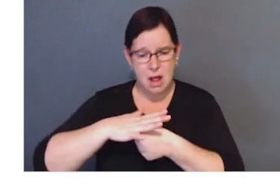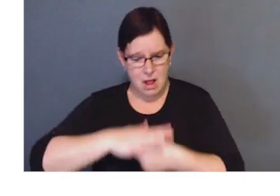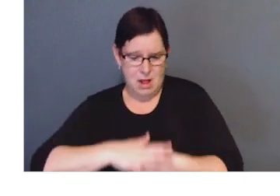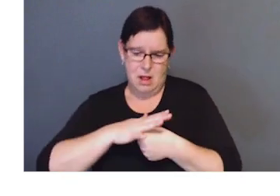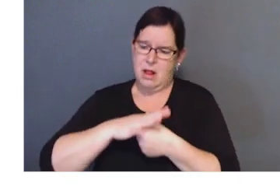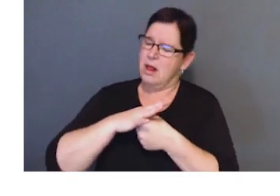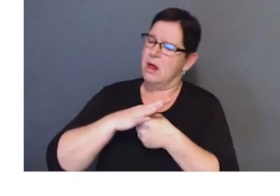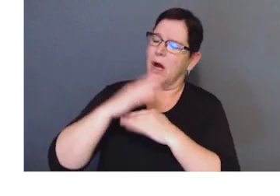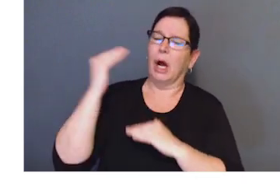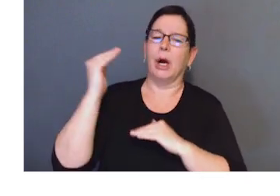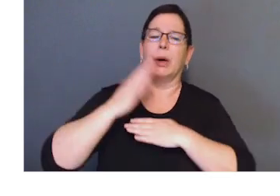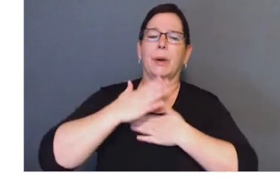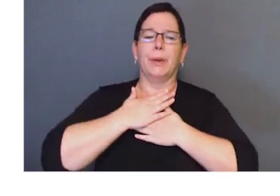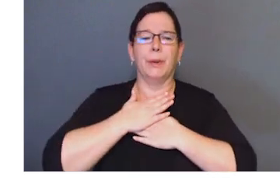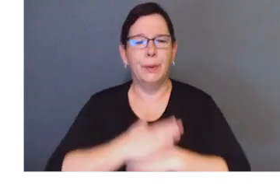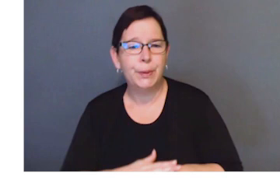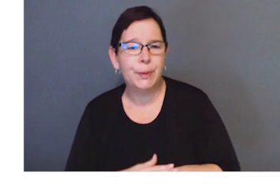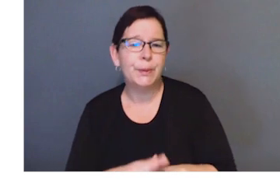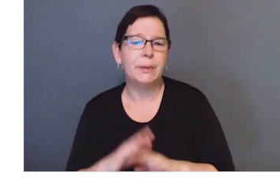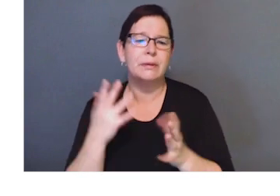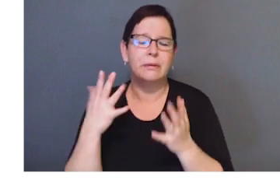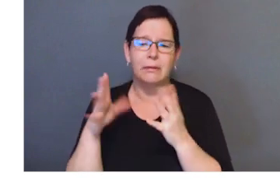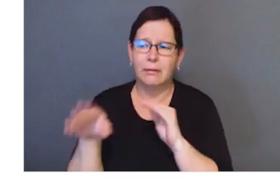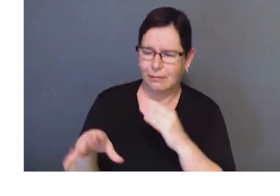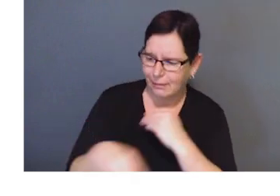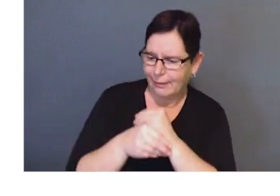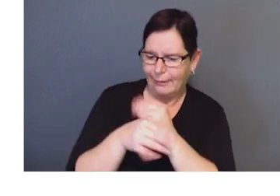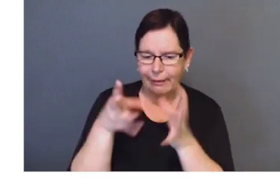that result from living with a disability.